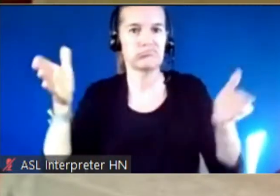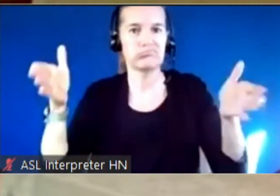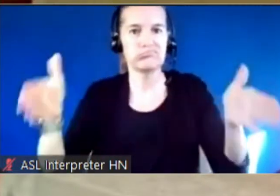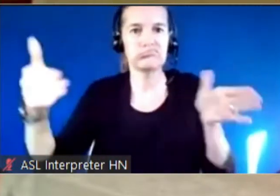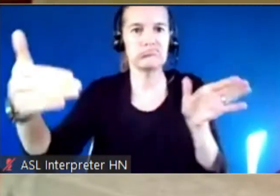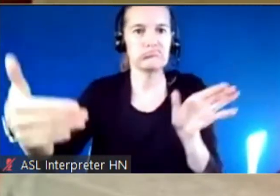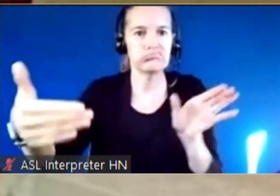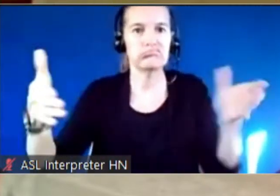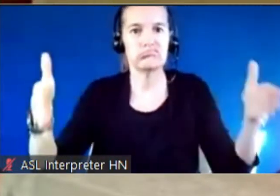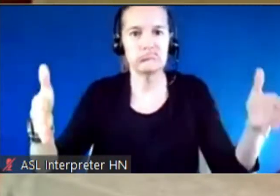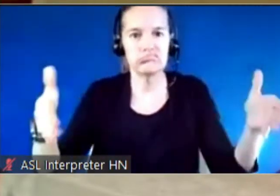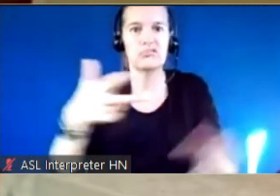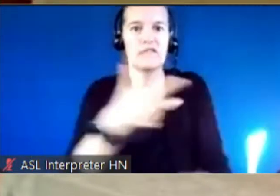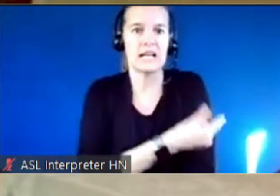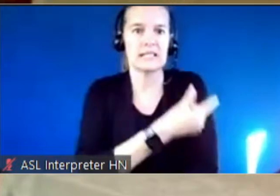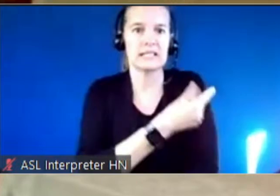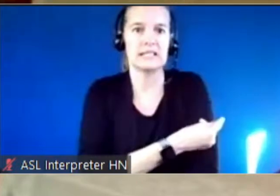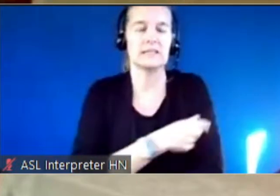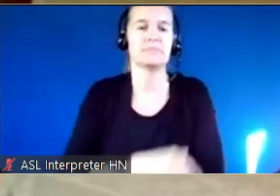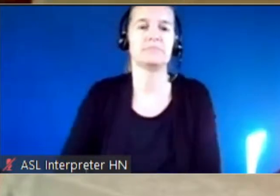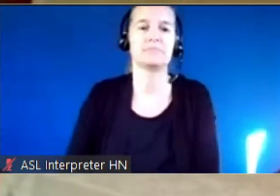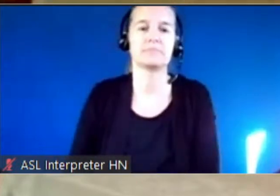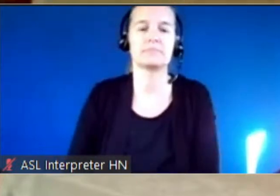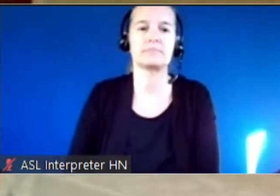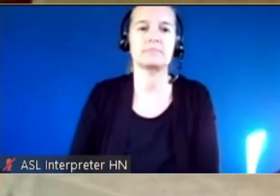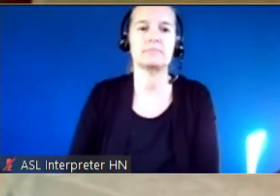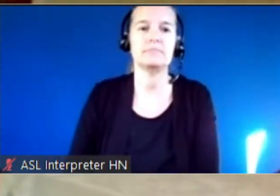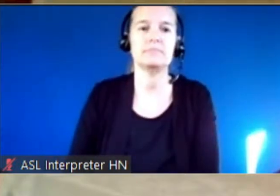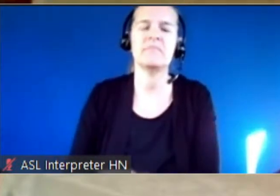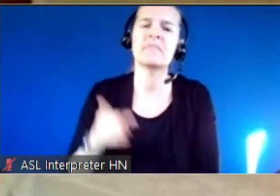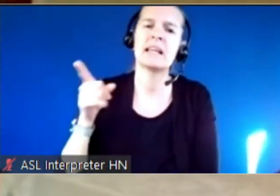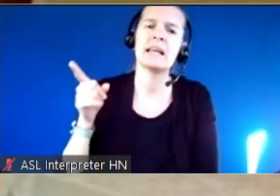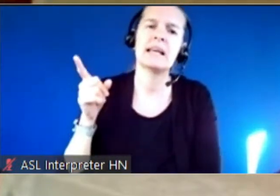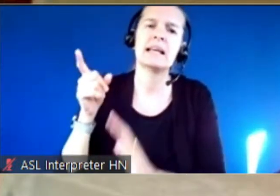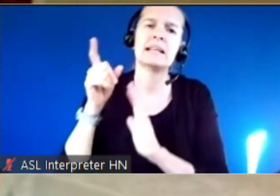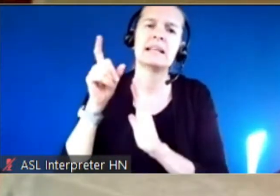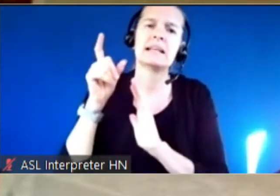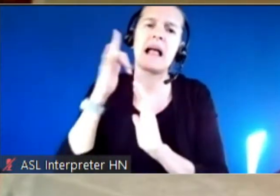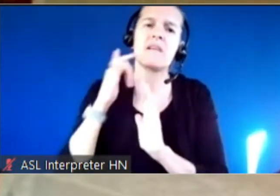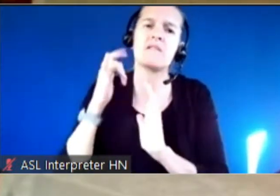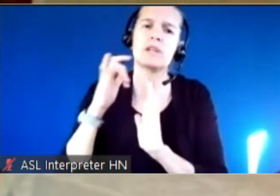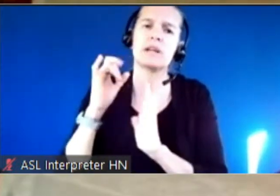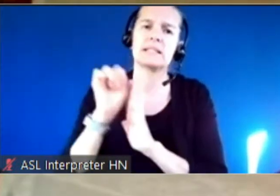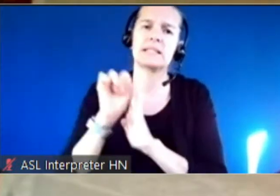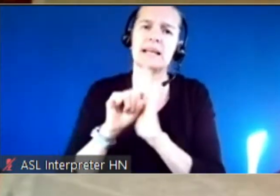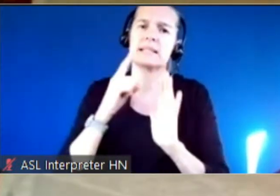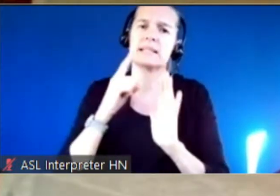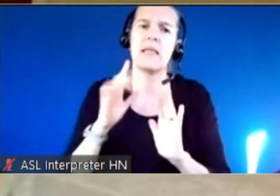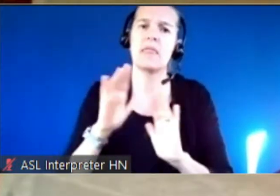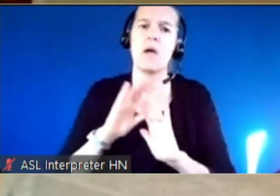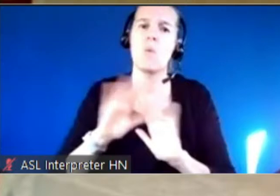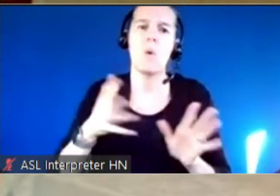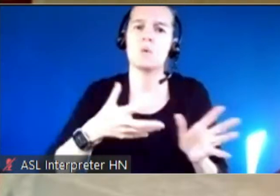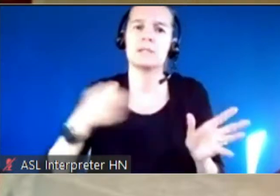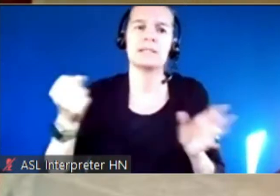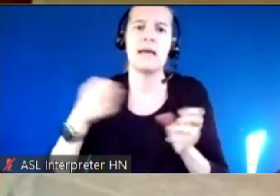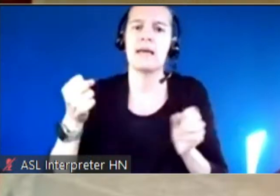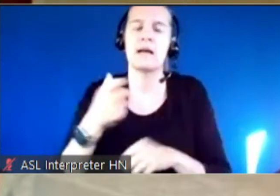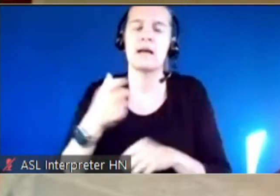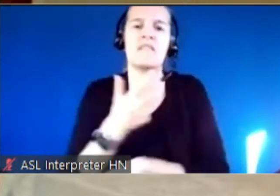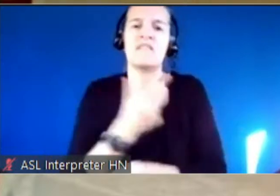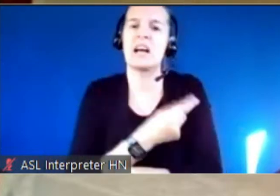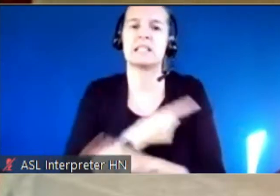Our understanding from the state is that they will not take vaccine from the counties or the clinics or